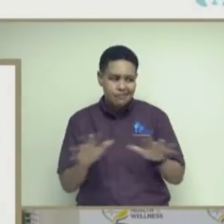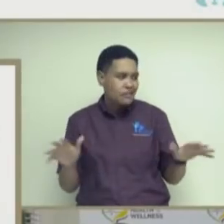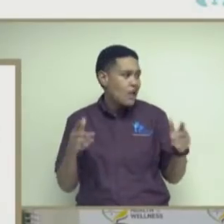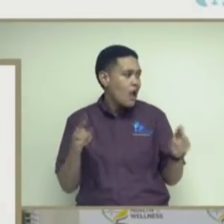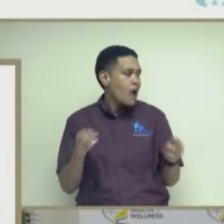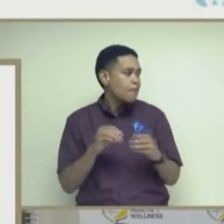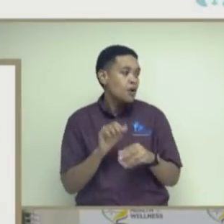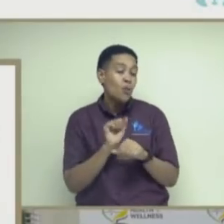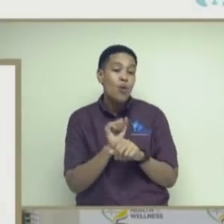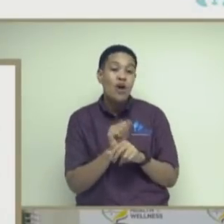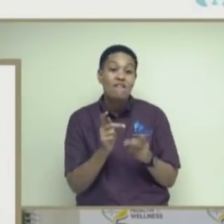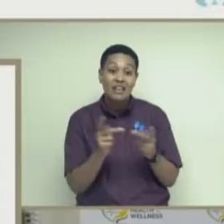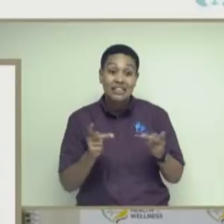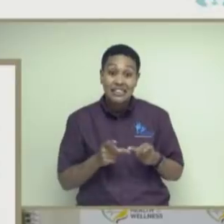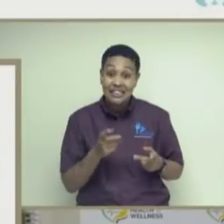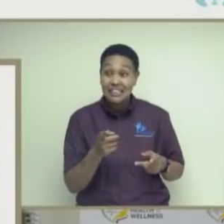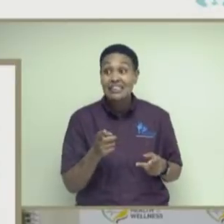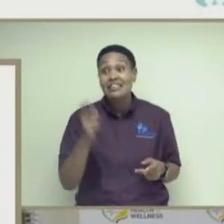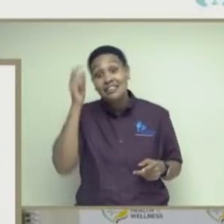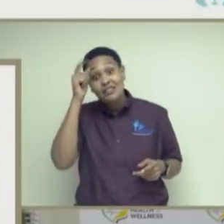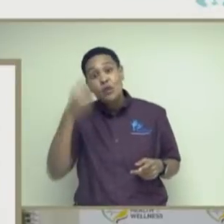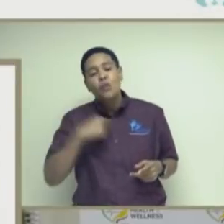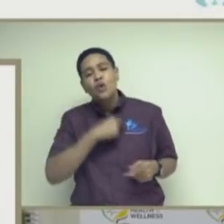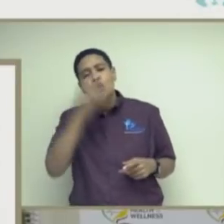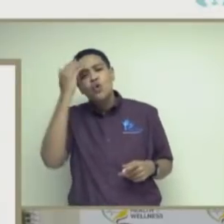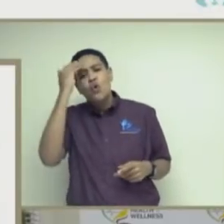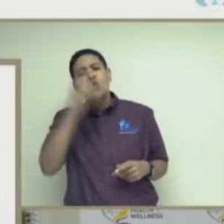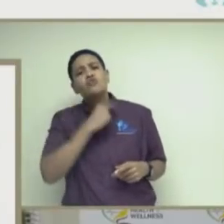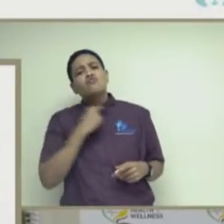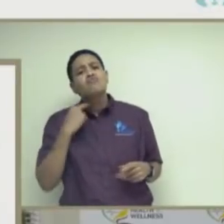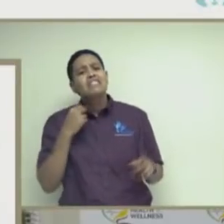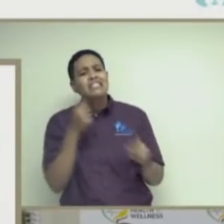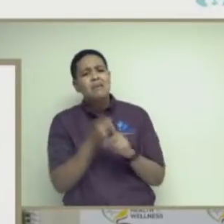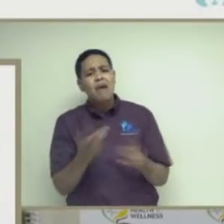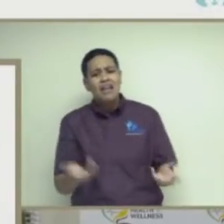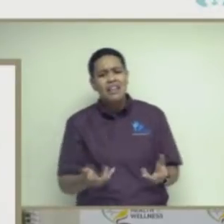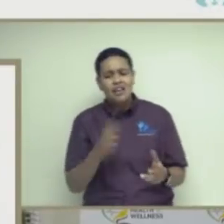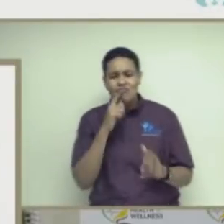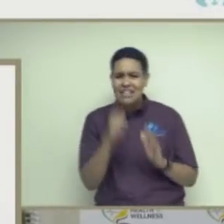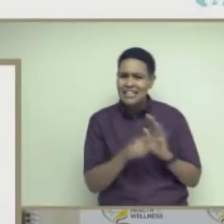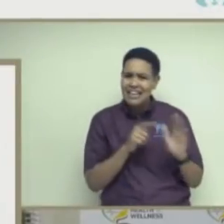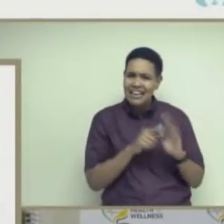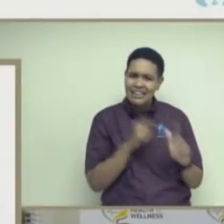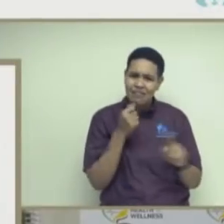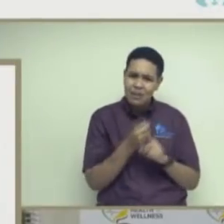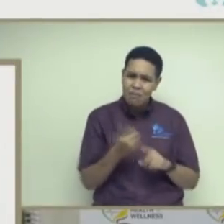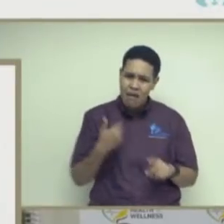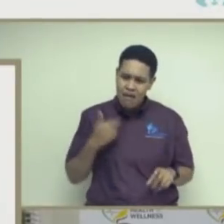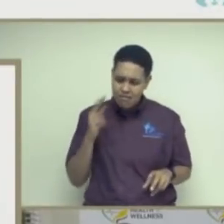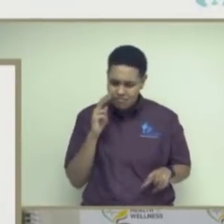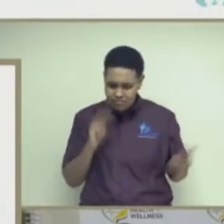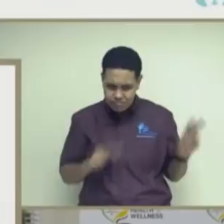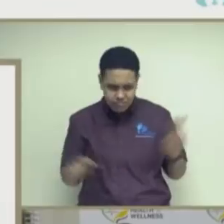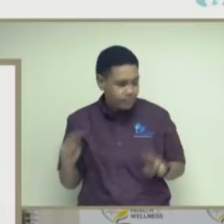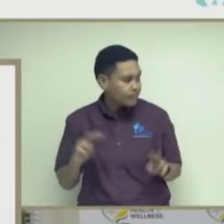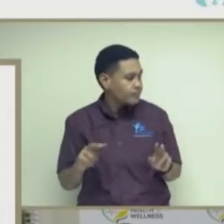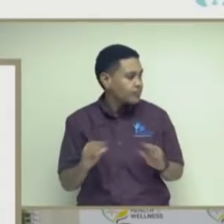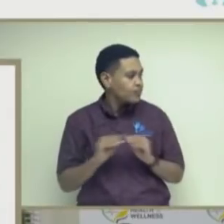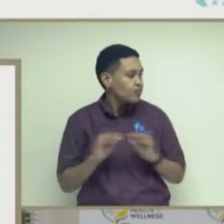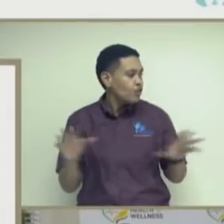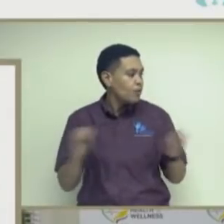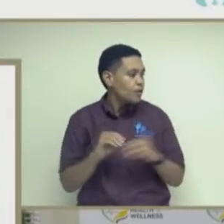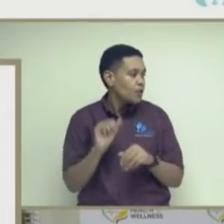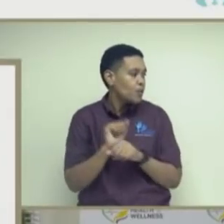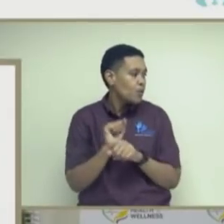in work facilities. And of course, we know that the risk impact here is the negative impact that outbreaks in